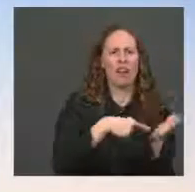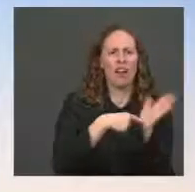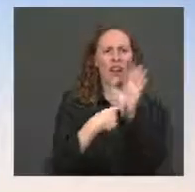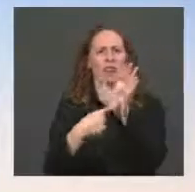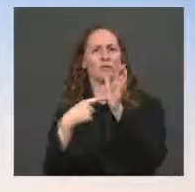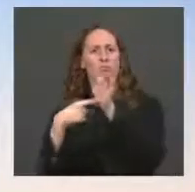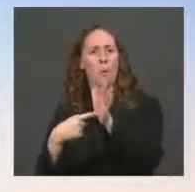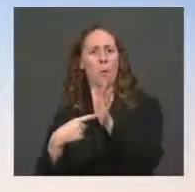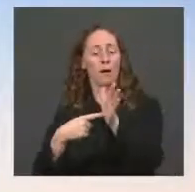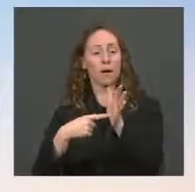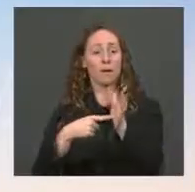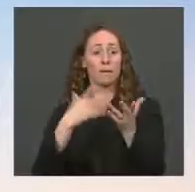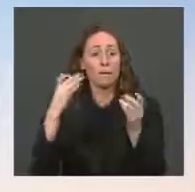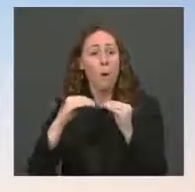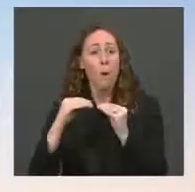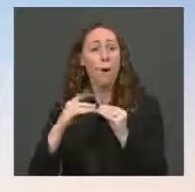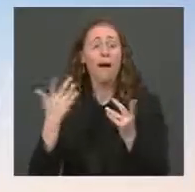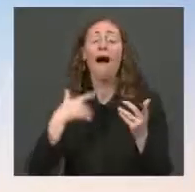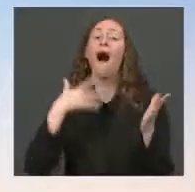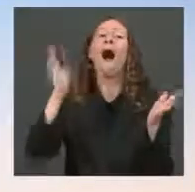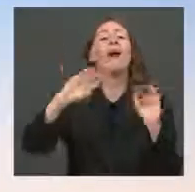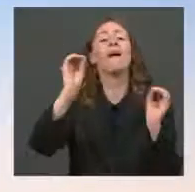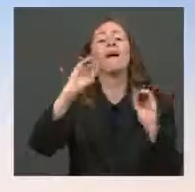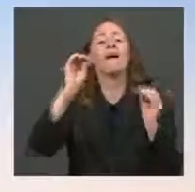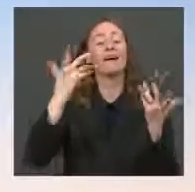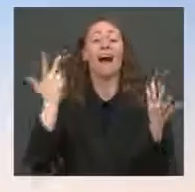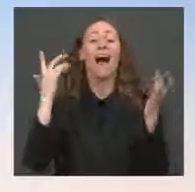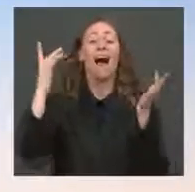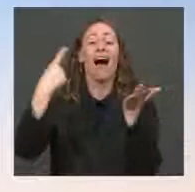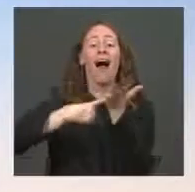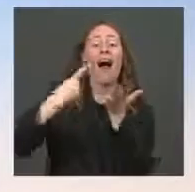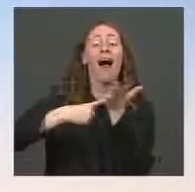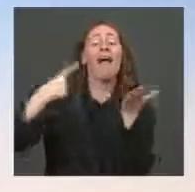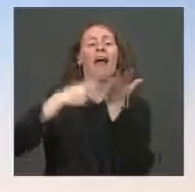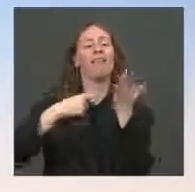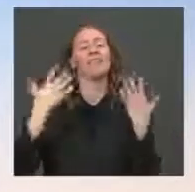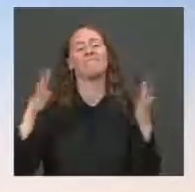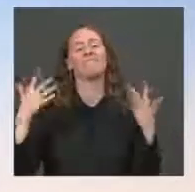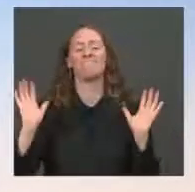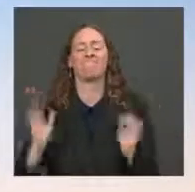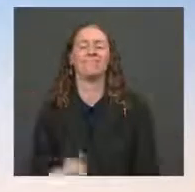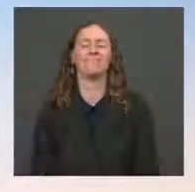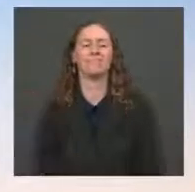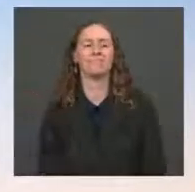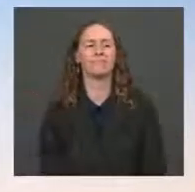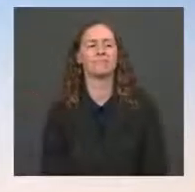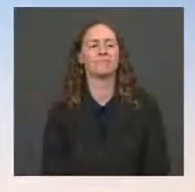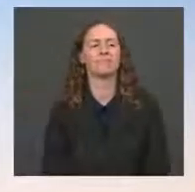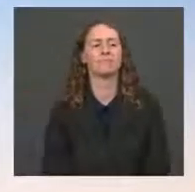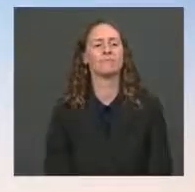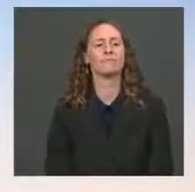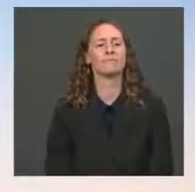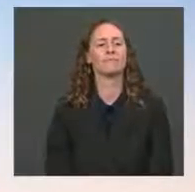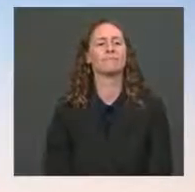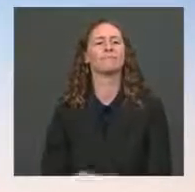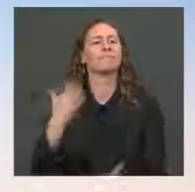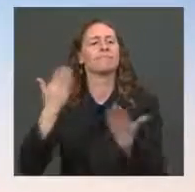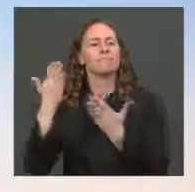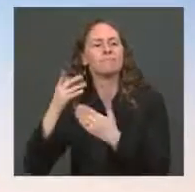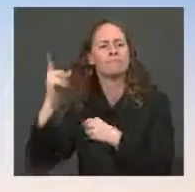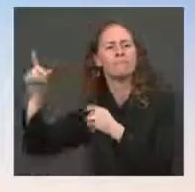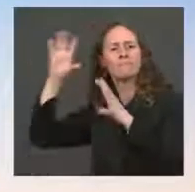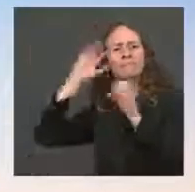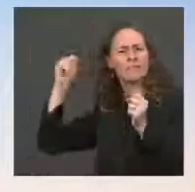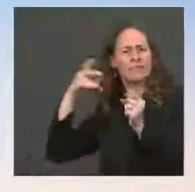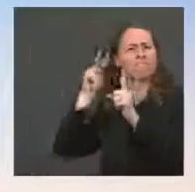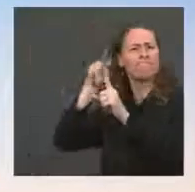other further conversations to read out. Go ahead. Even if the president believes that the intentions and the patriotism of General Milley